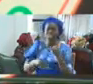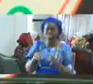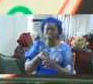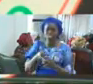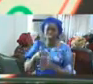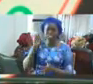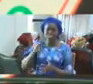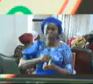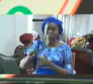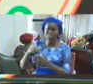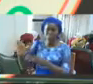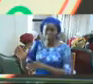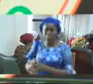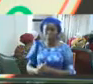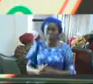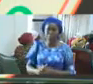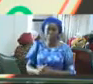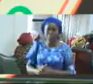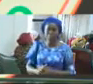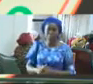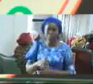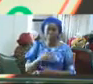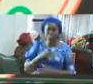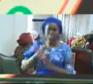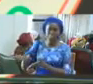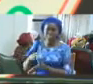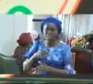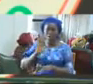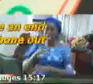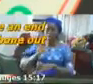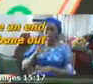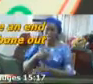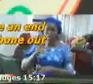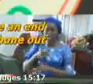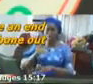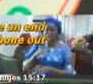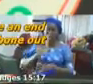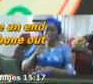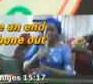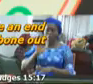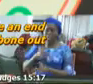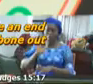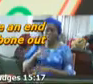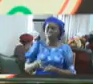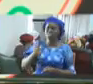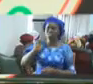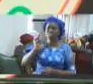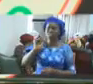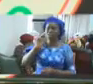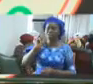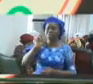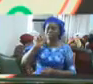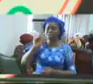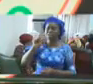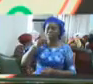jawbone out of his hand, and called that place Ramath Lehi. And he was sore at